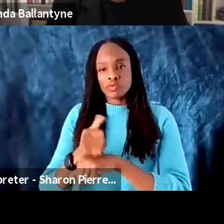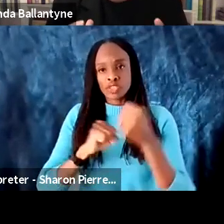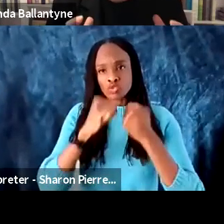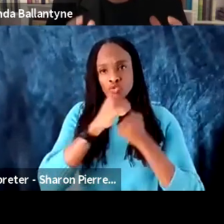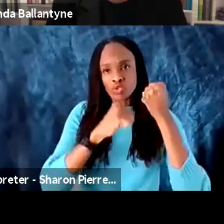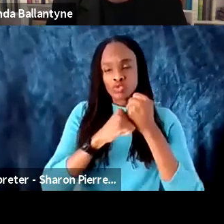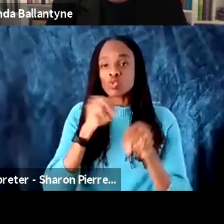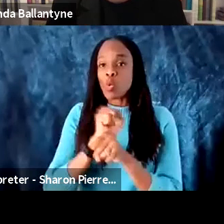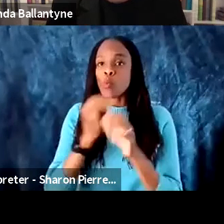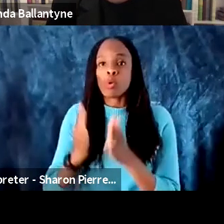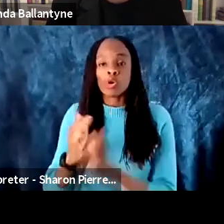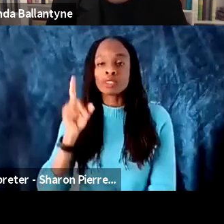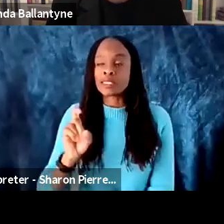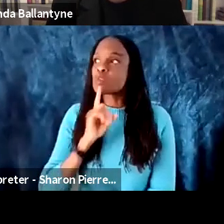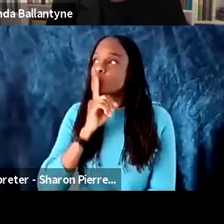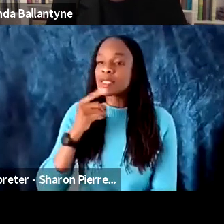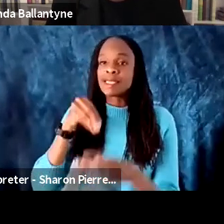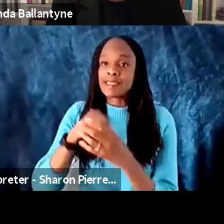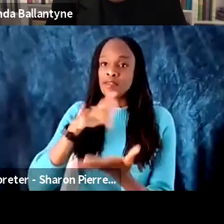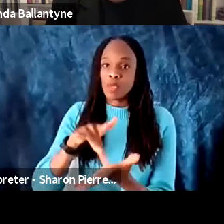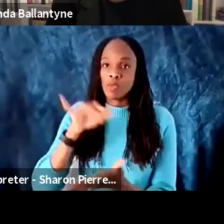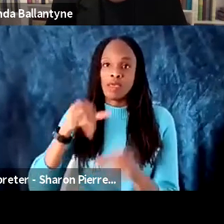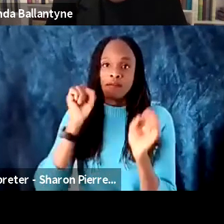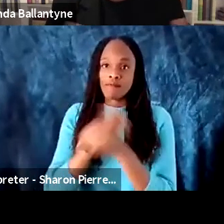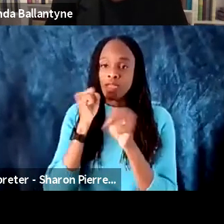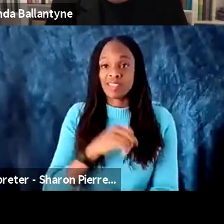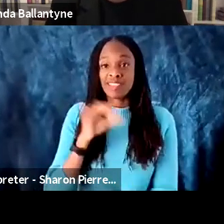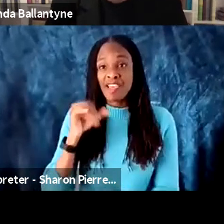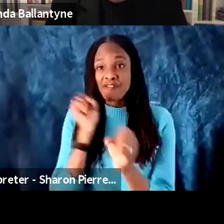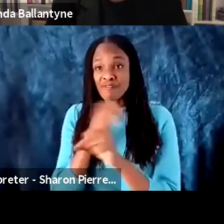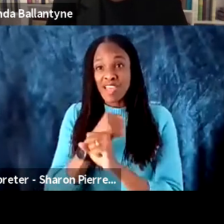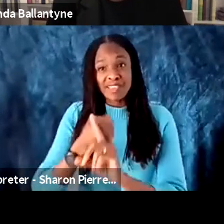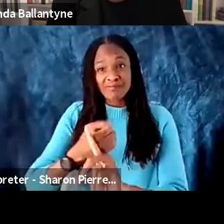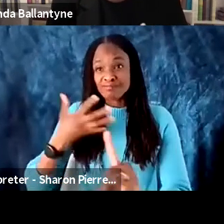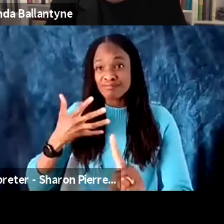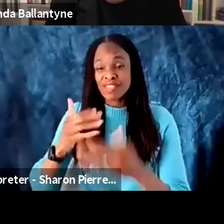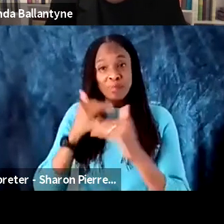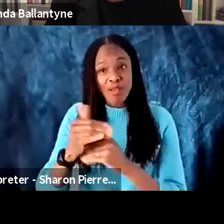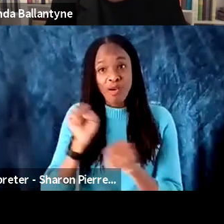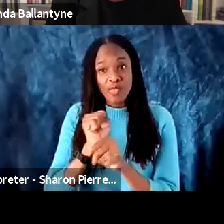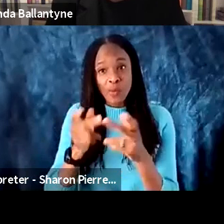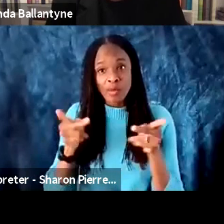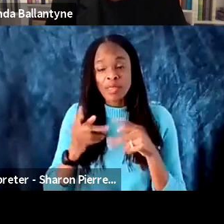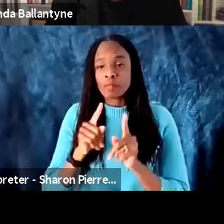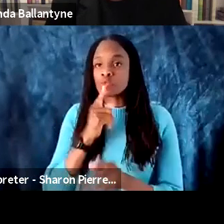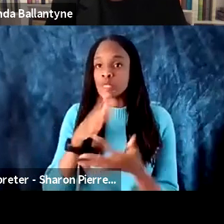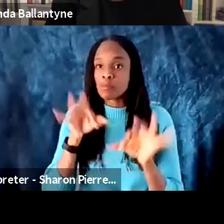be really in the middle of that fight. It's a fight that extends beyond the workplace, but it's really essential for